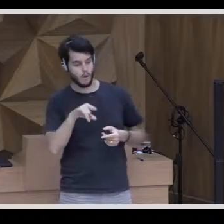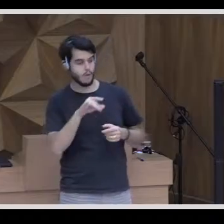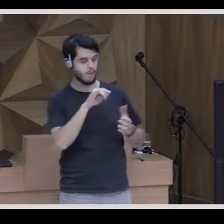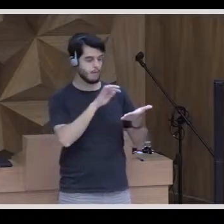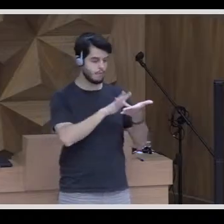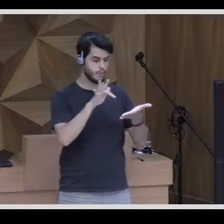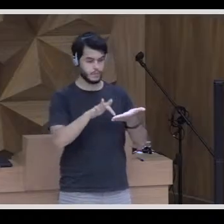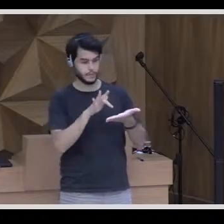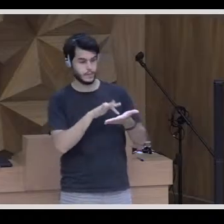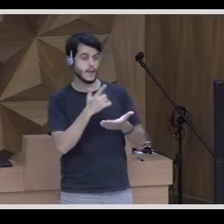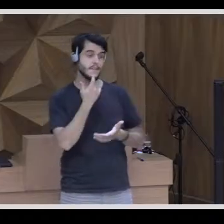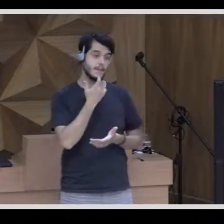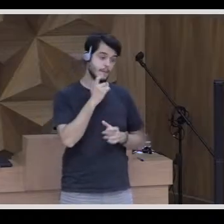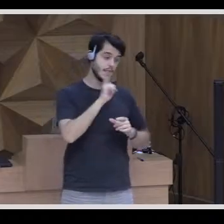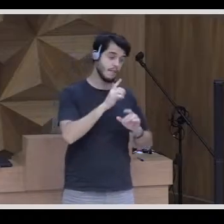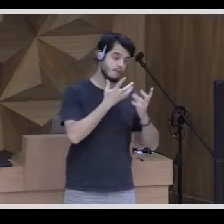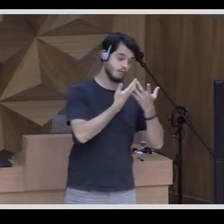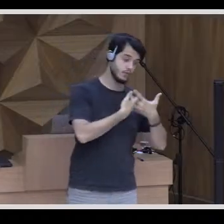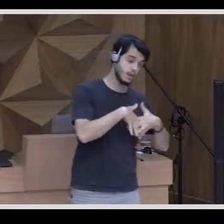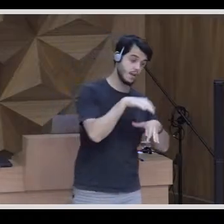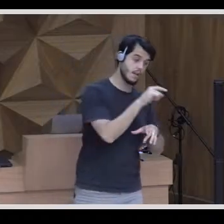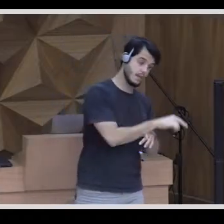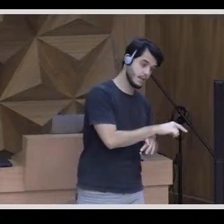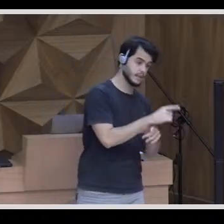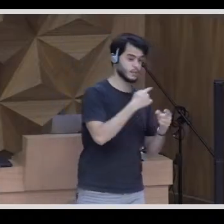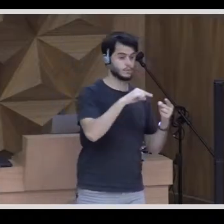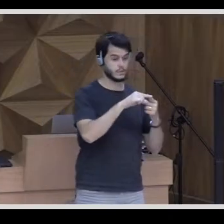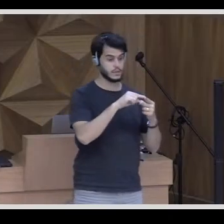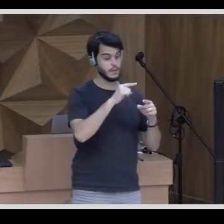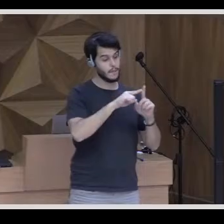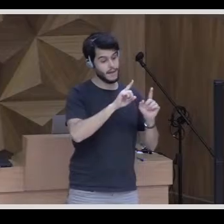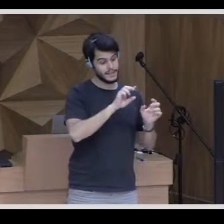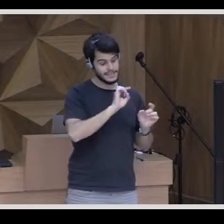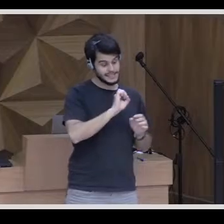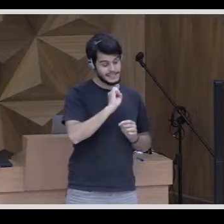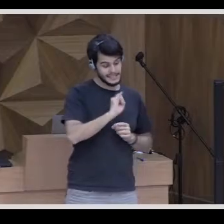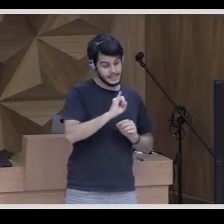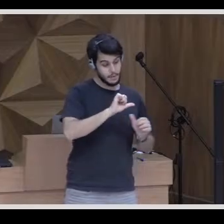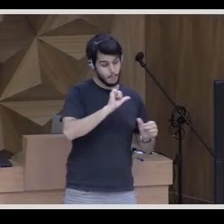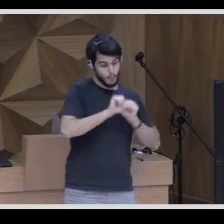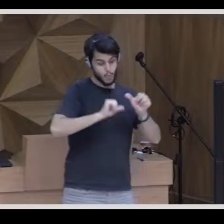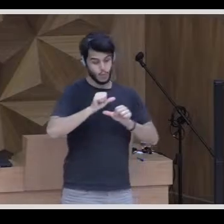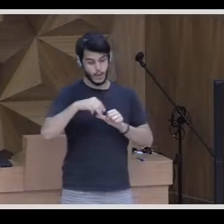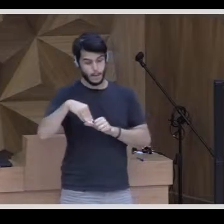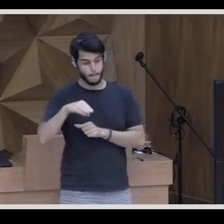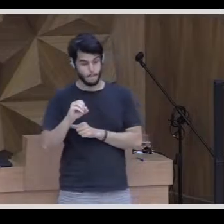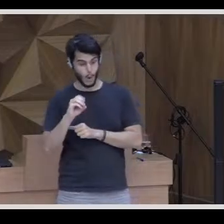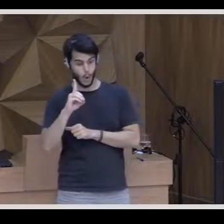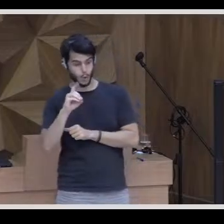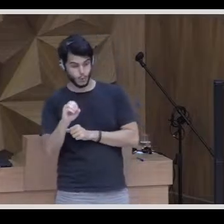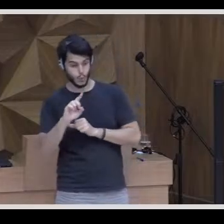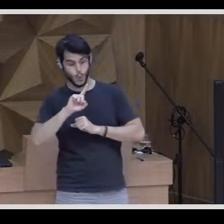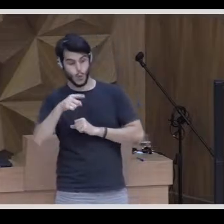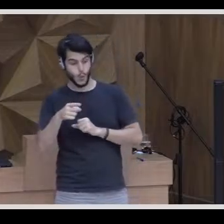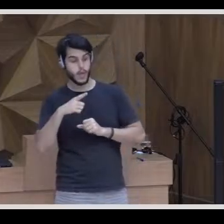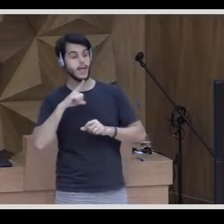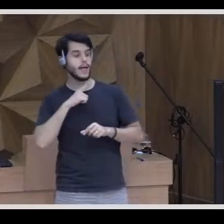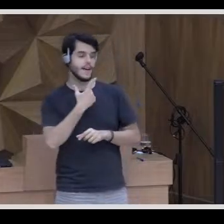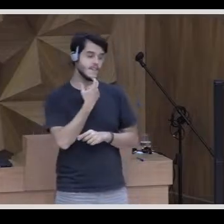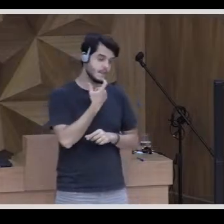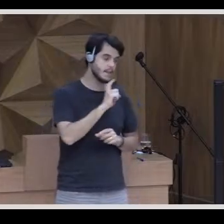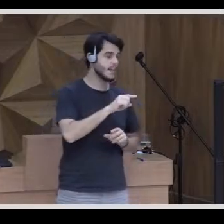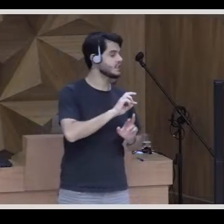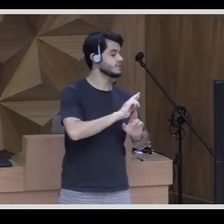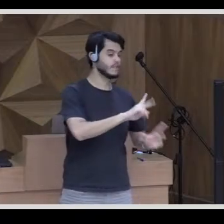spent lots of time doing, you end up with something incredibly complex. And then you find out what the user's mental model of this device